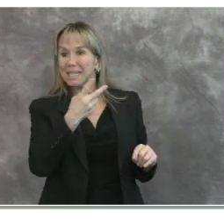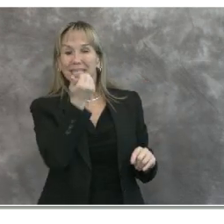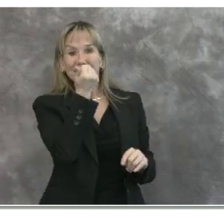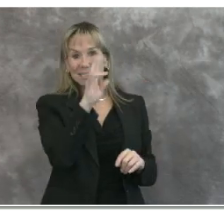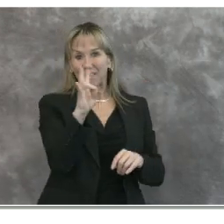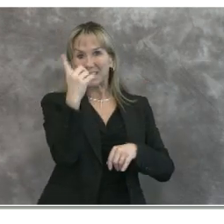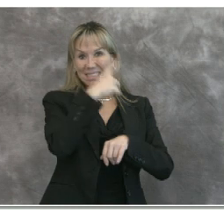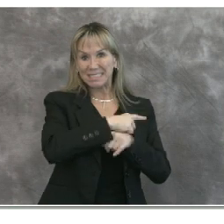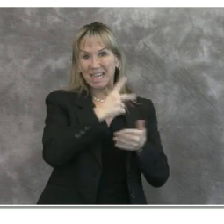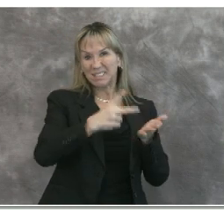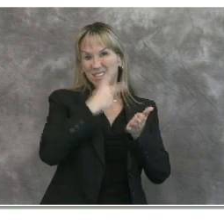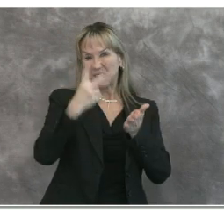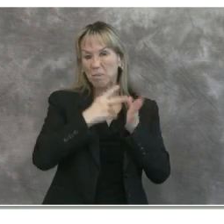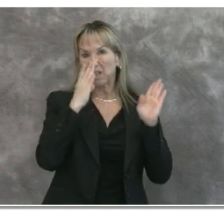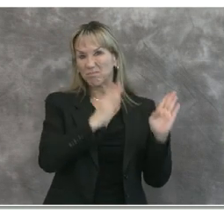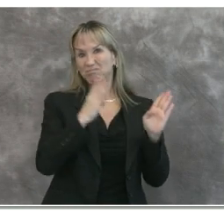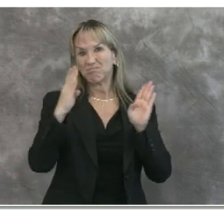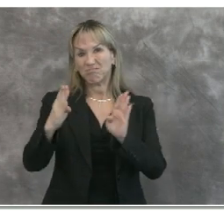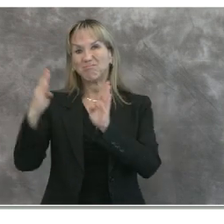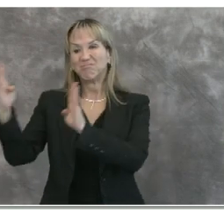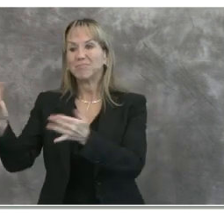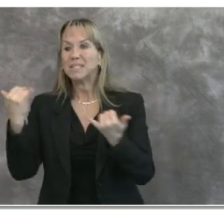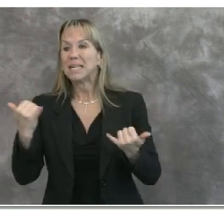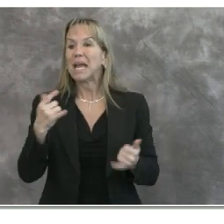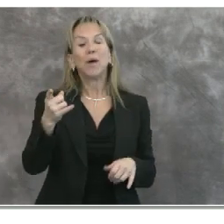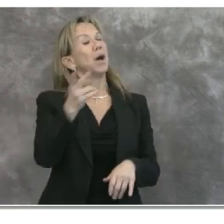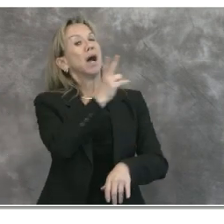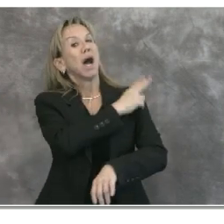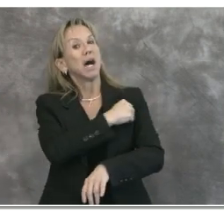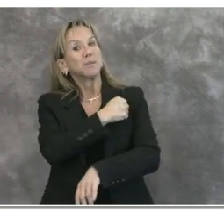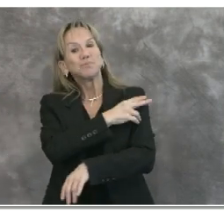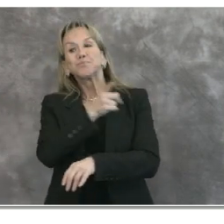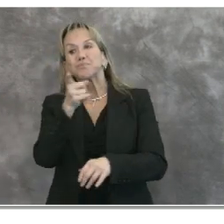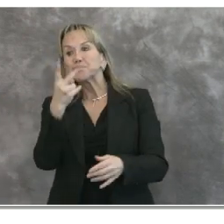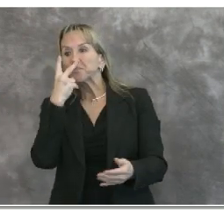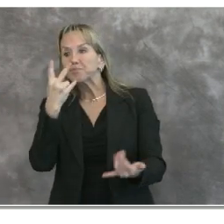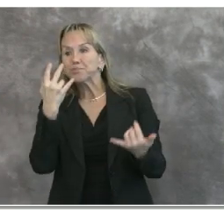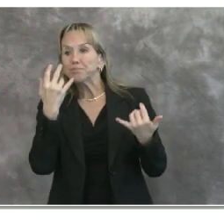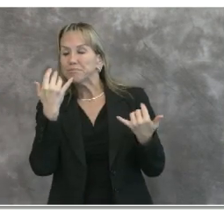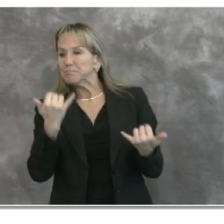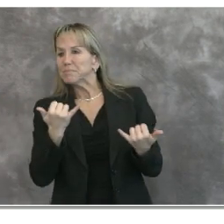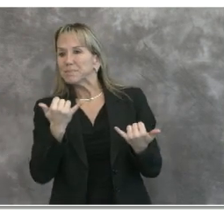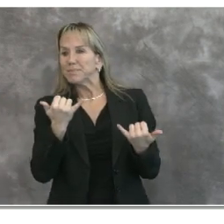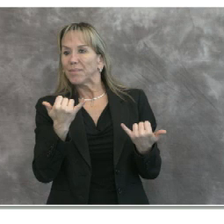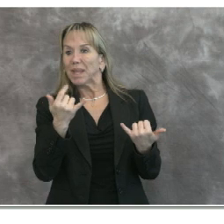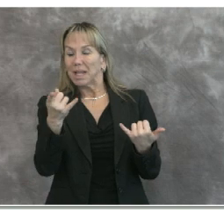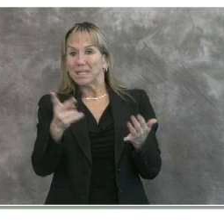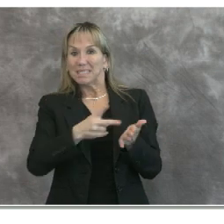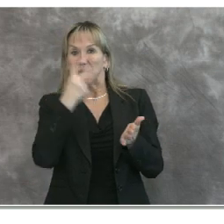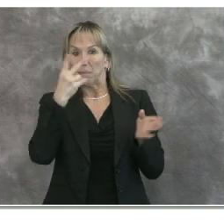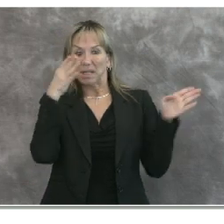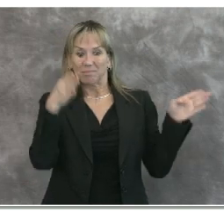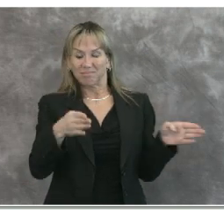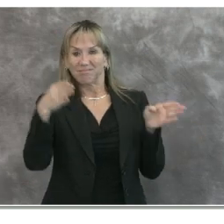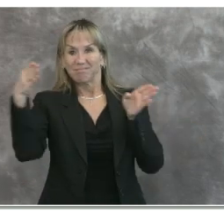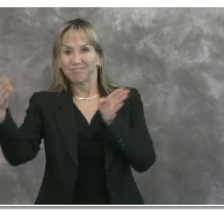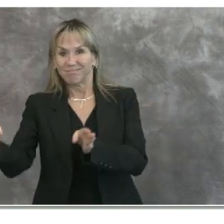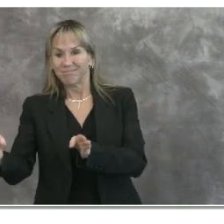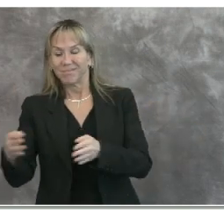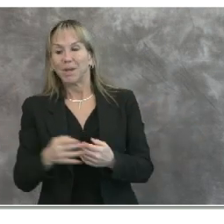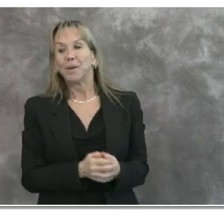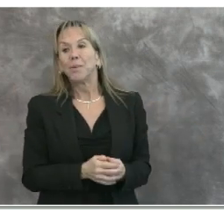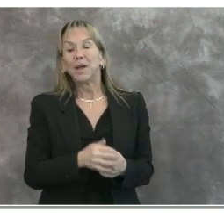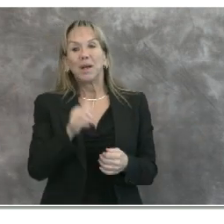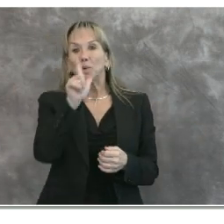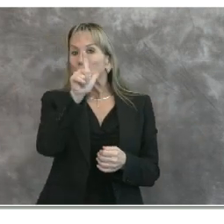of recoveries. The hospitalizations is cumulative. On the previous chart, you can see the current hospitalizations, but there you see the doubling rate of hospitalizations